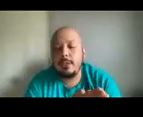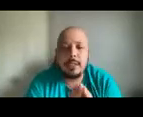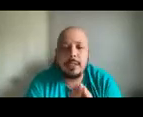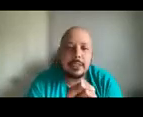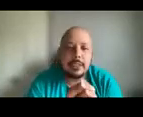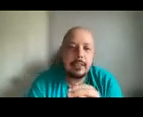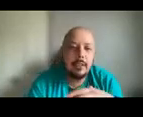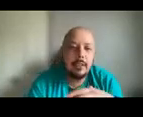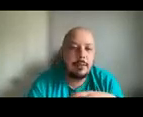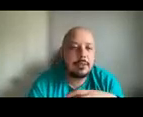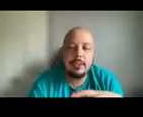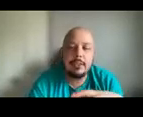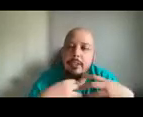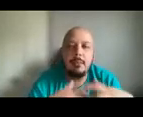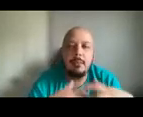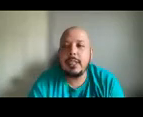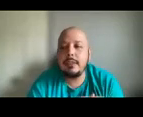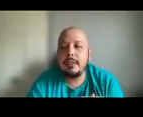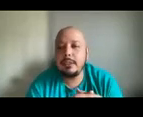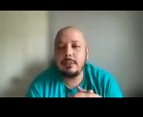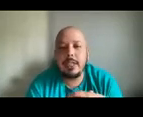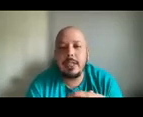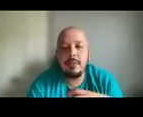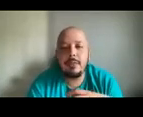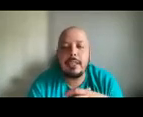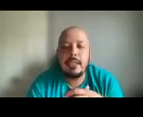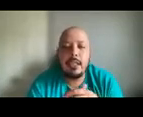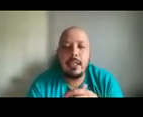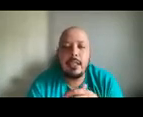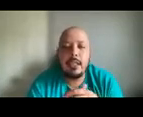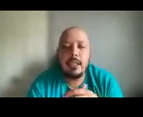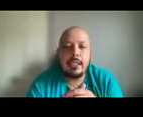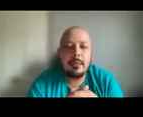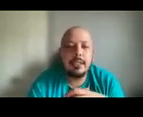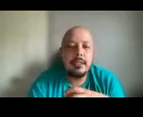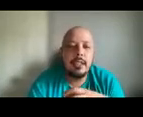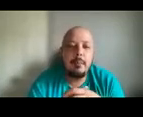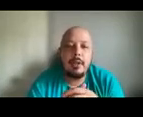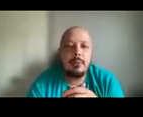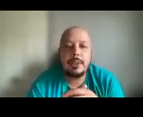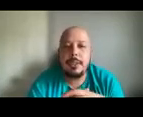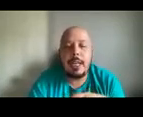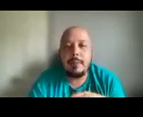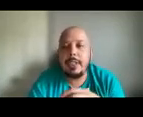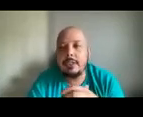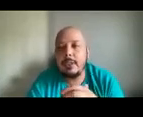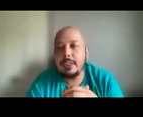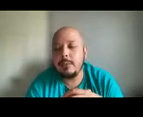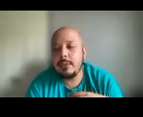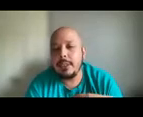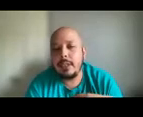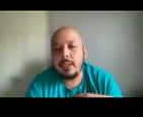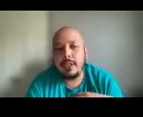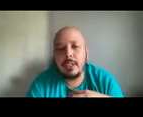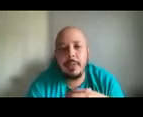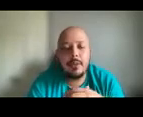101 session where we just tried to like break down the issue, right, and provide some knowledge about what's been happening and trends that we've